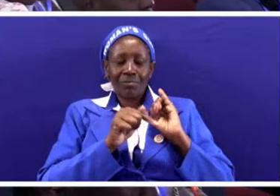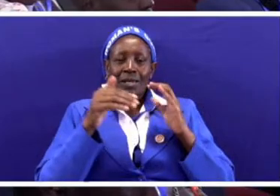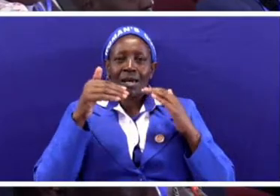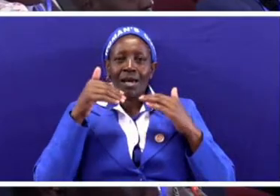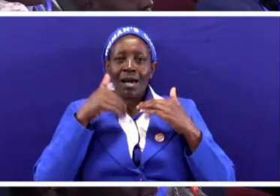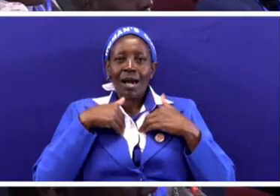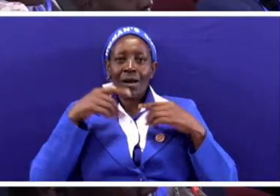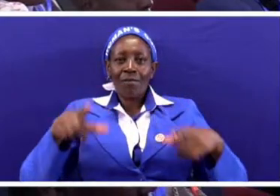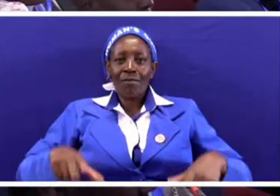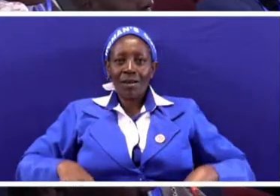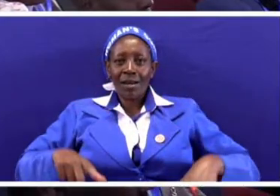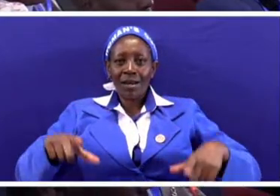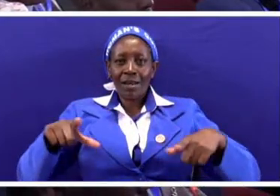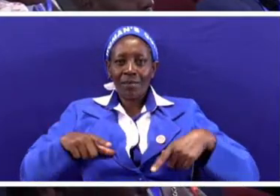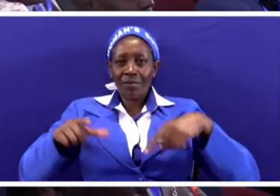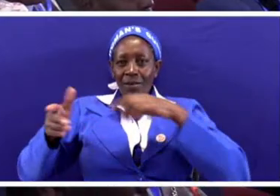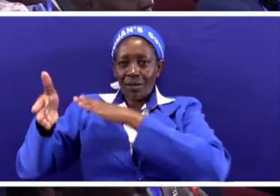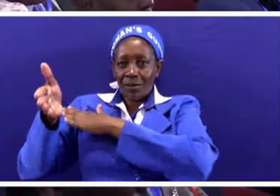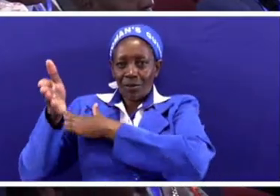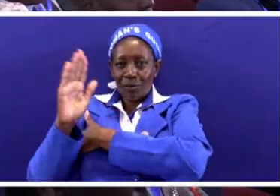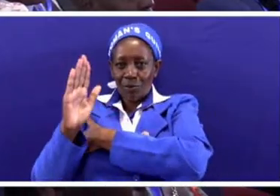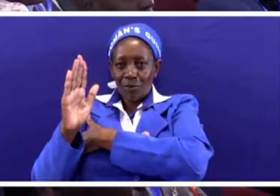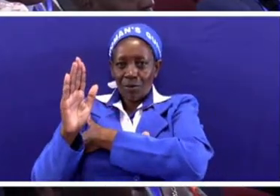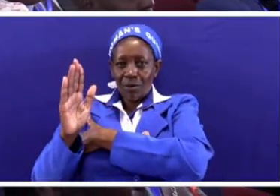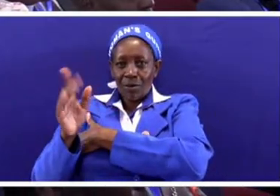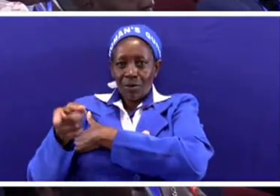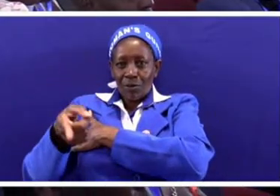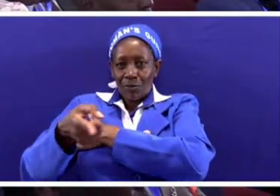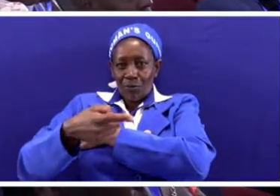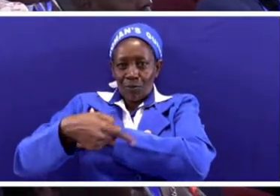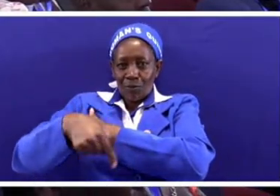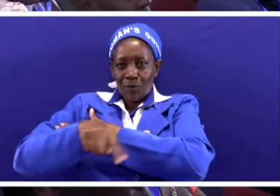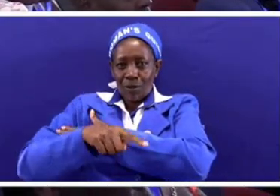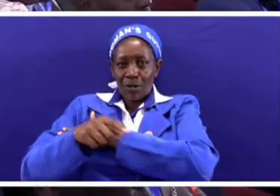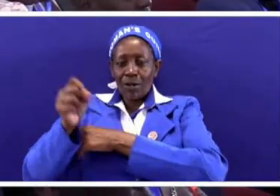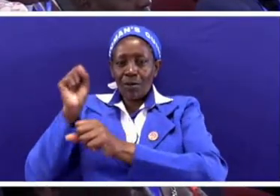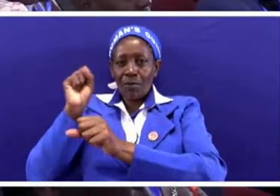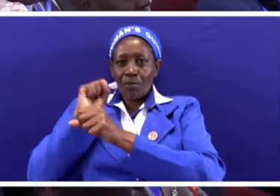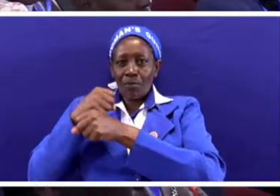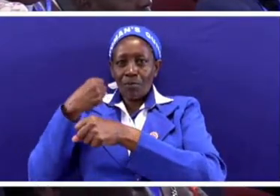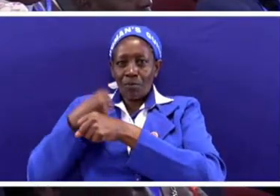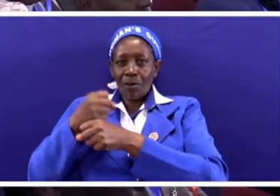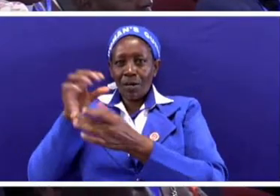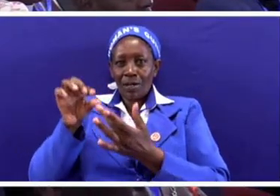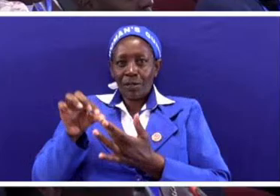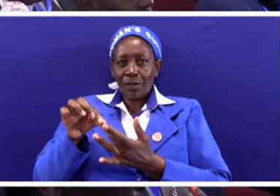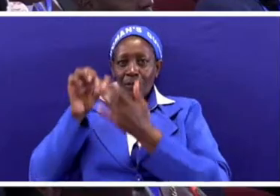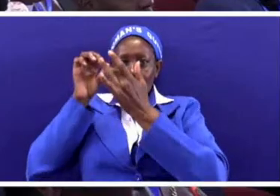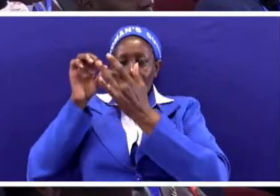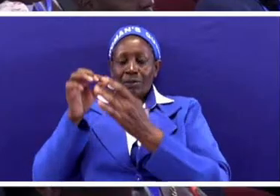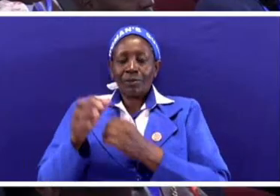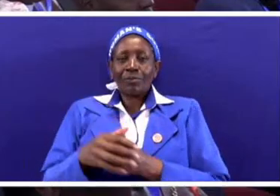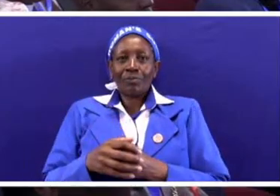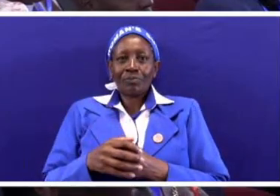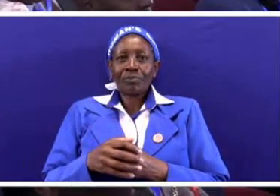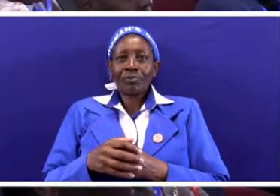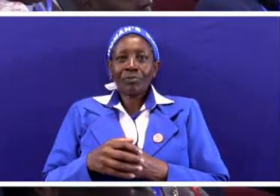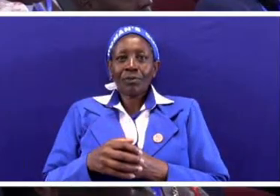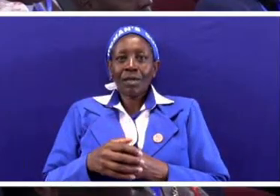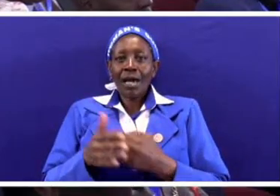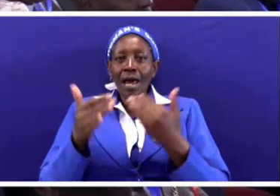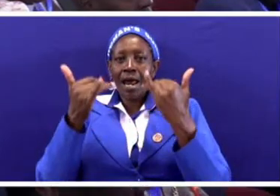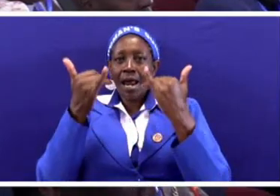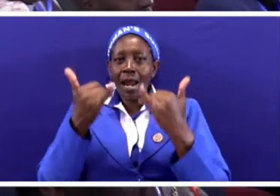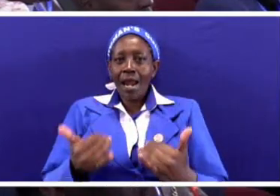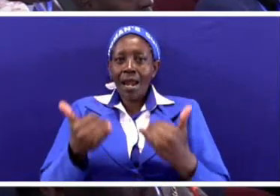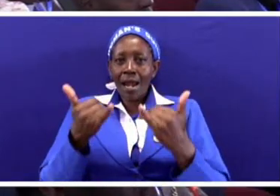make a choice with the guidance of the moderator of the 24th General Assembly. Right now, what we have